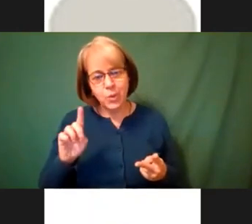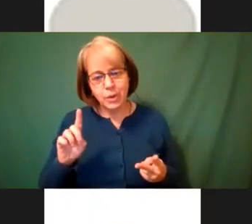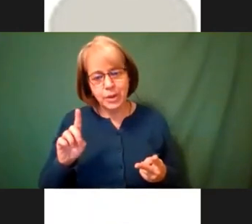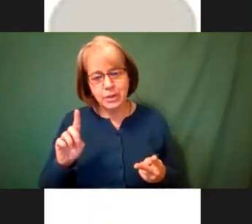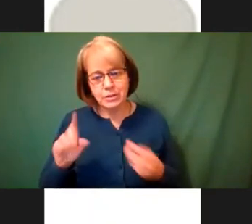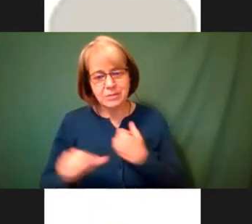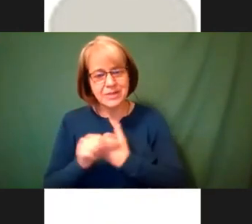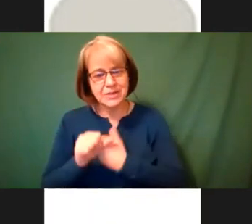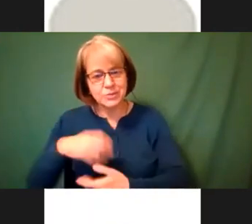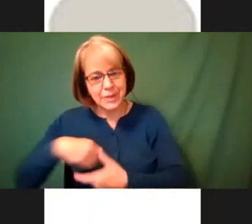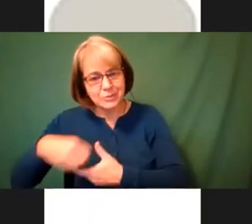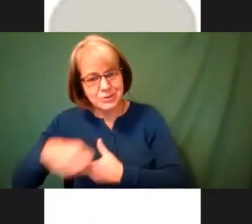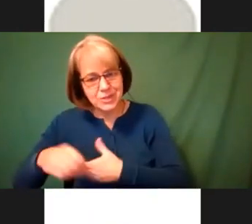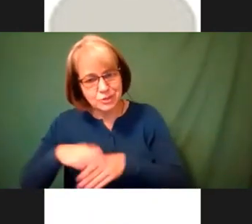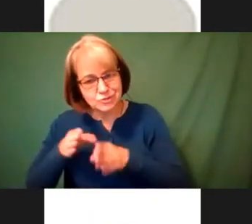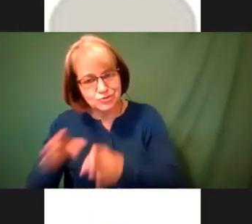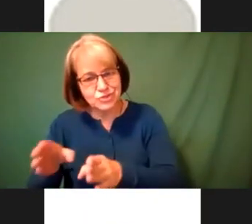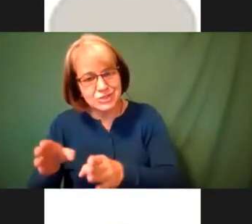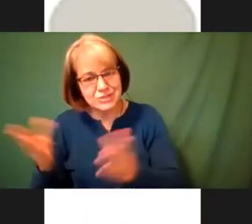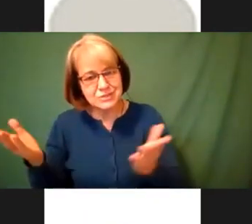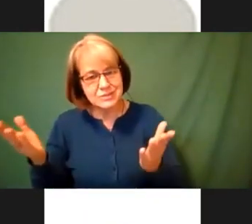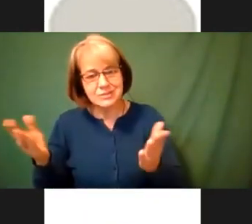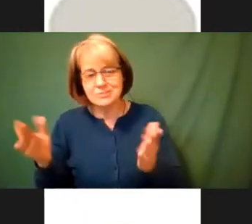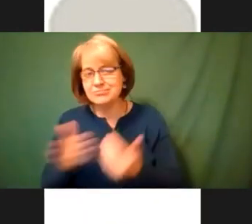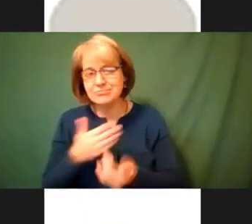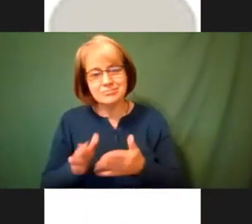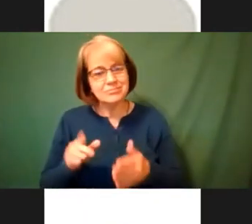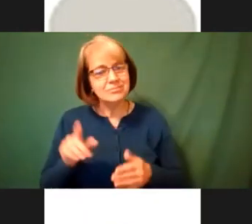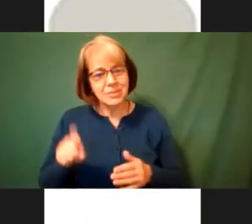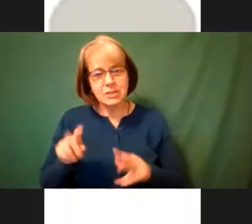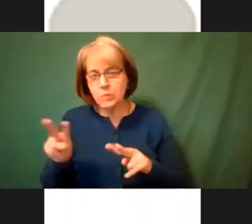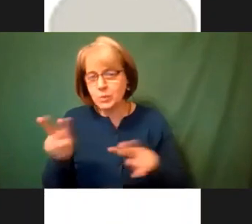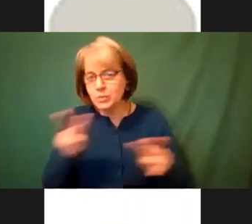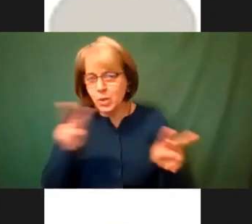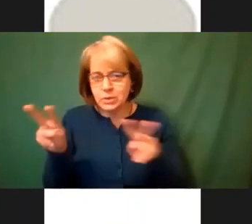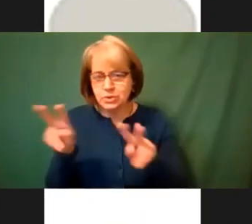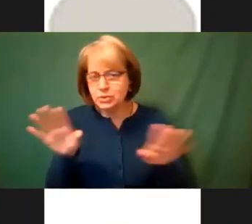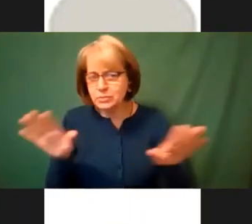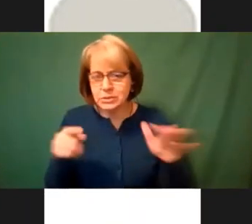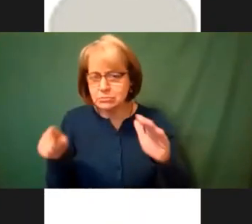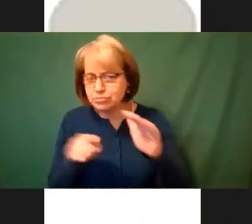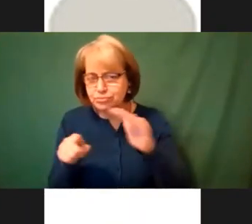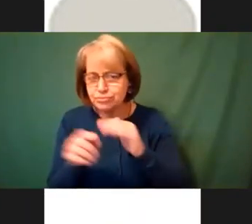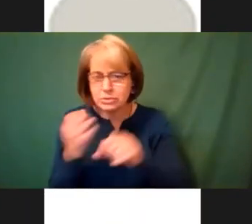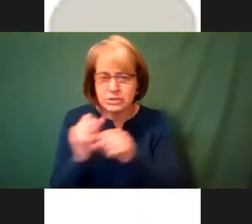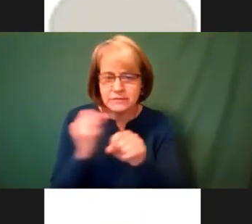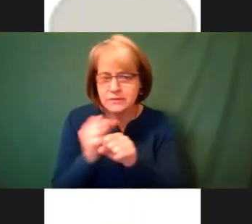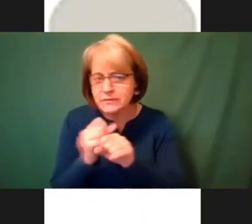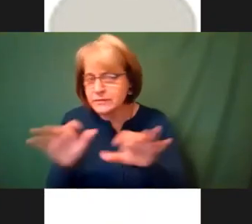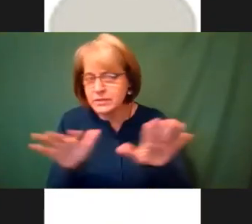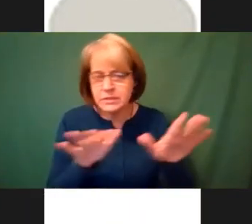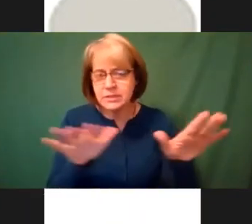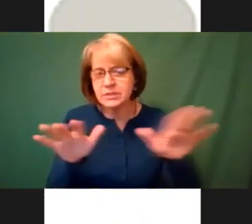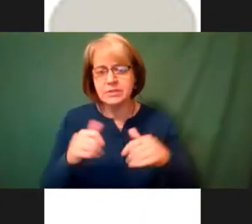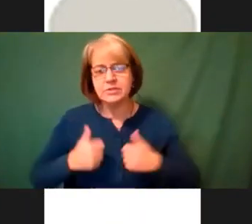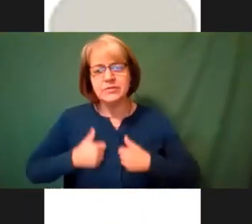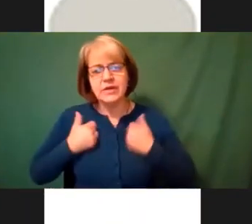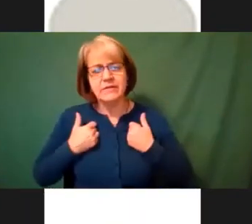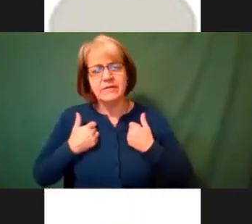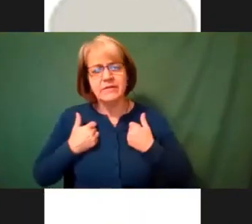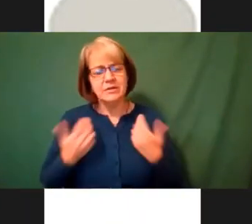us who are really interested in not only living in our anger, because that serves no one in terms of